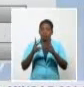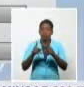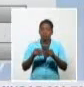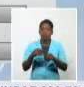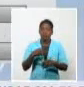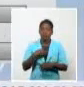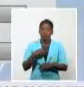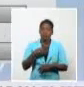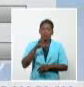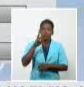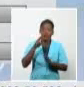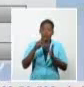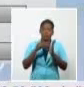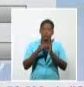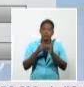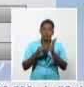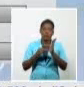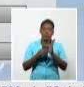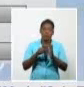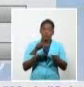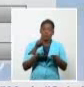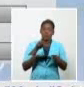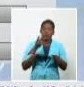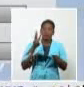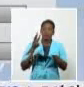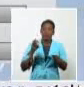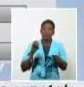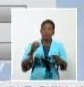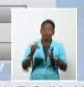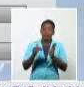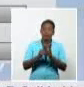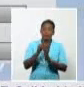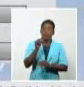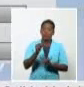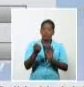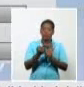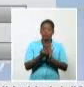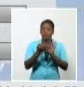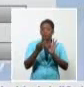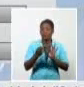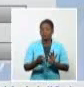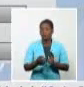78,430 were confirmed, and worse still,